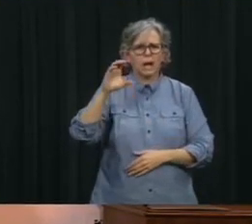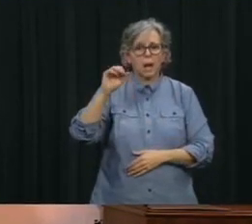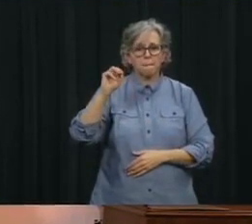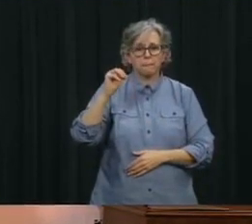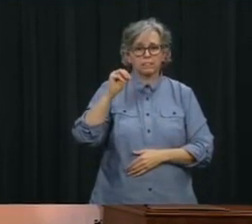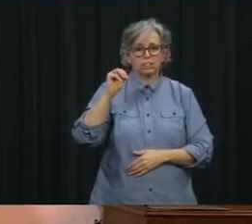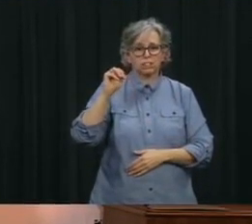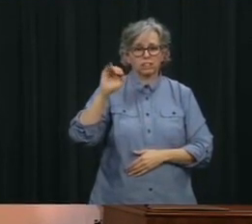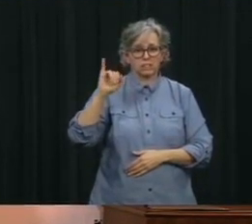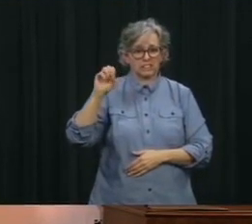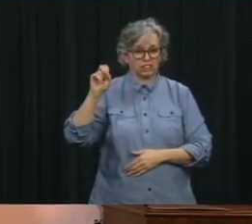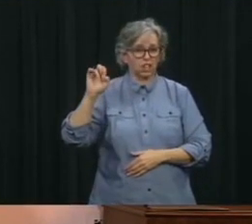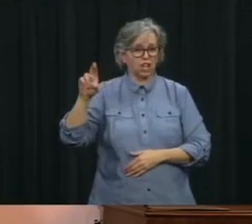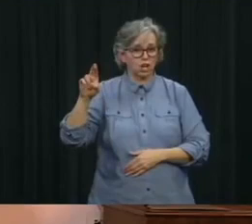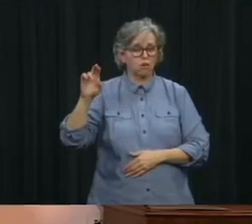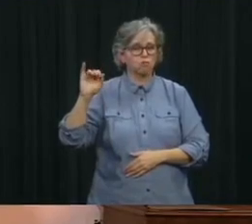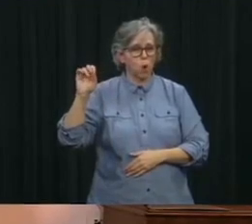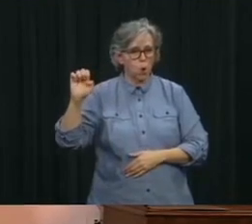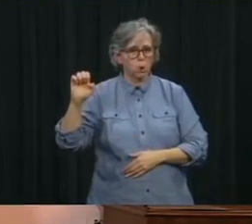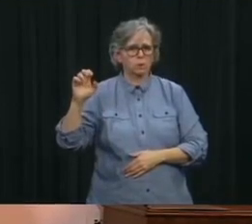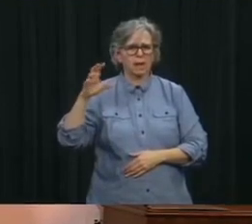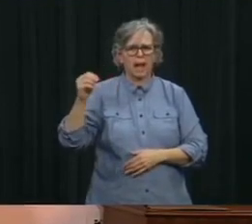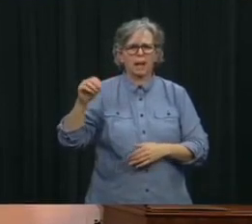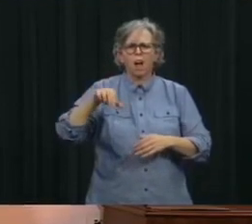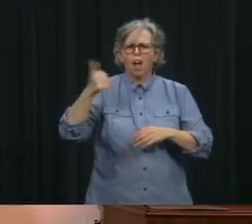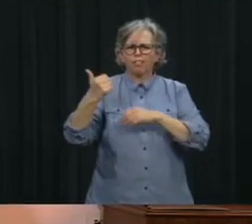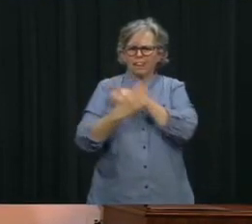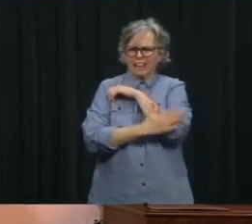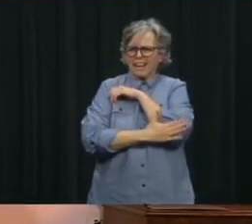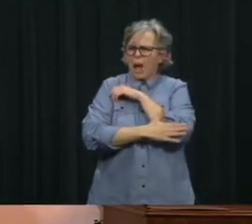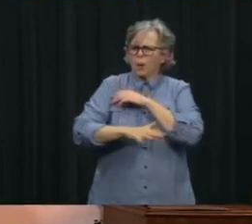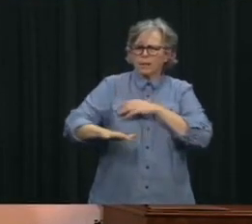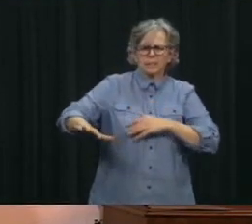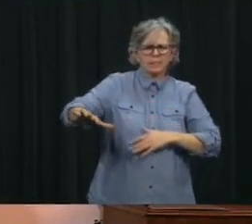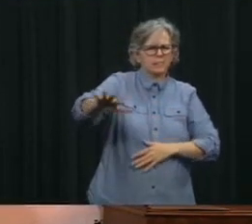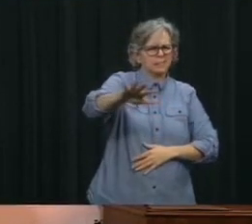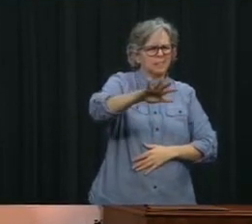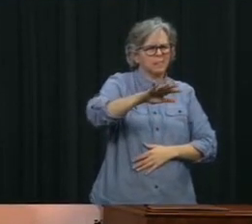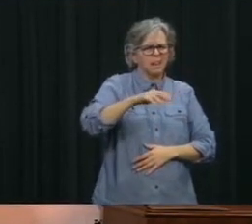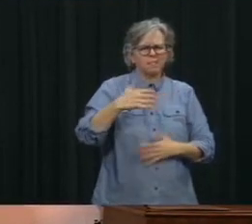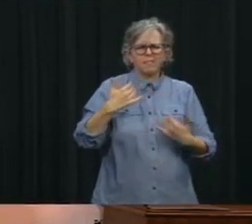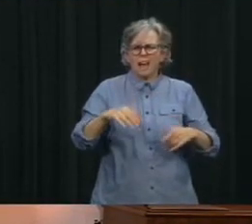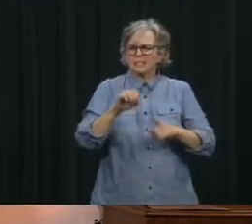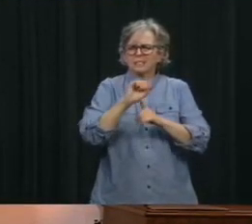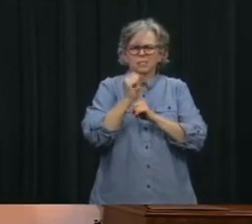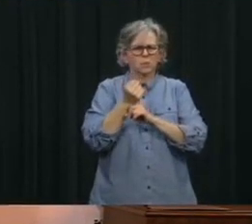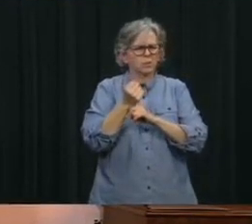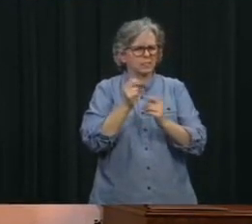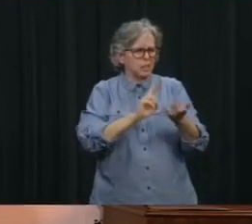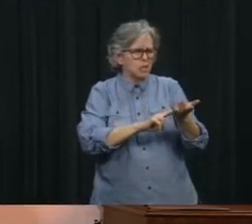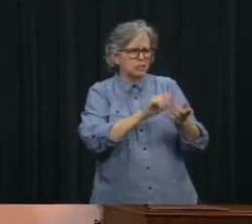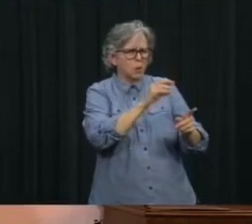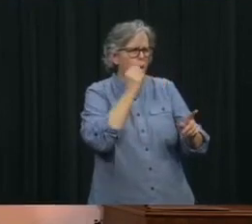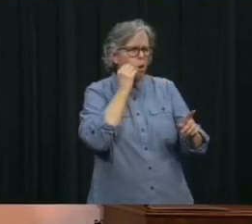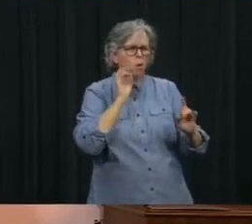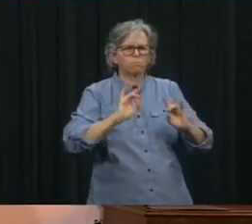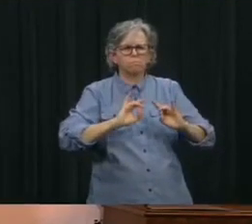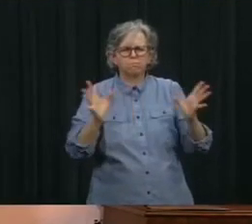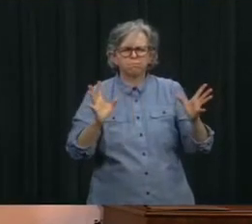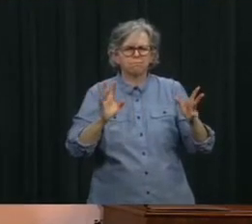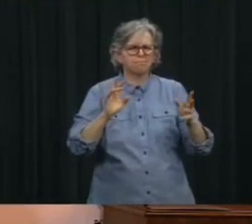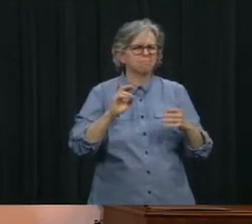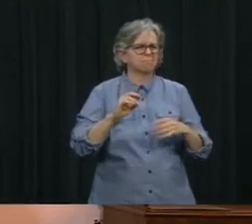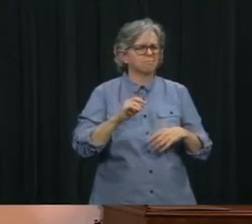counties. This is a difficult situation, and I want to speak a bit about our frontline